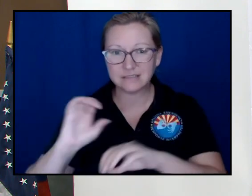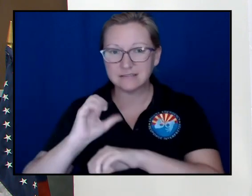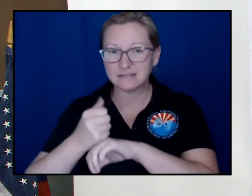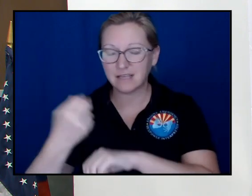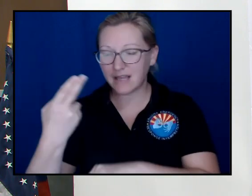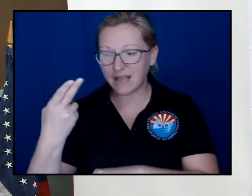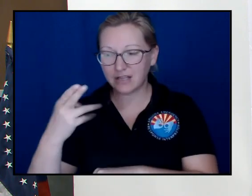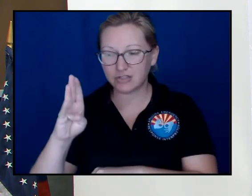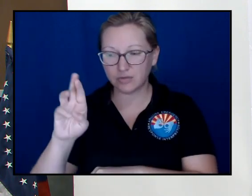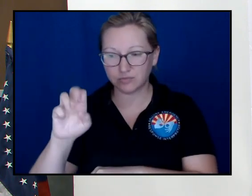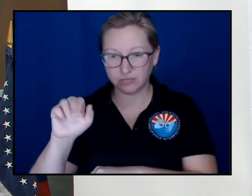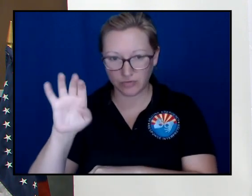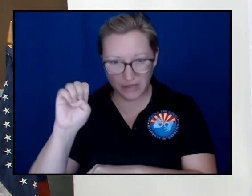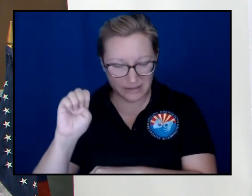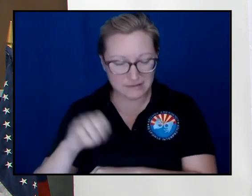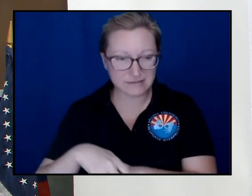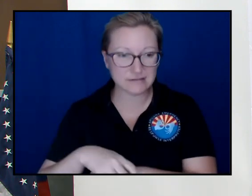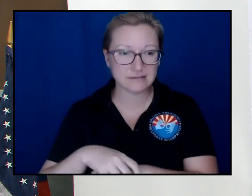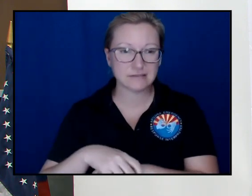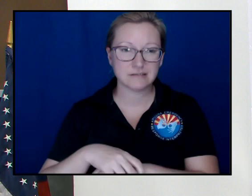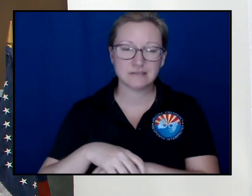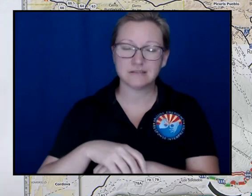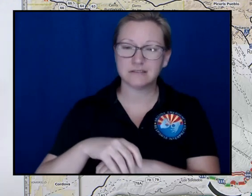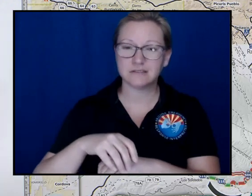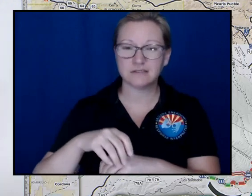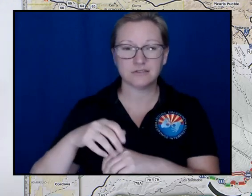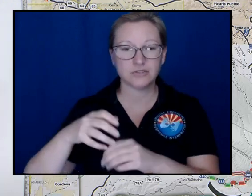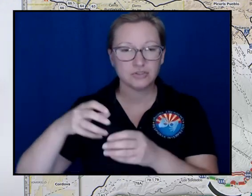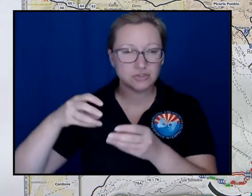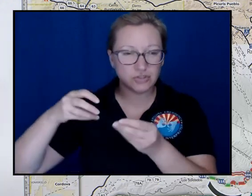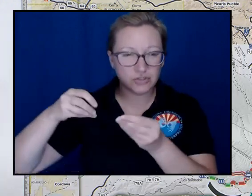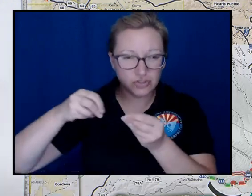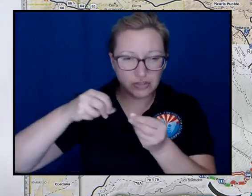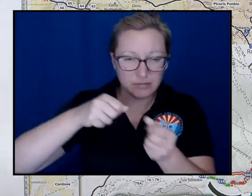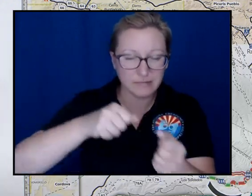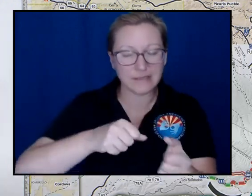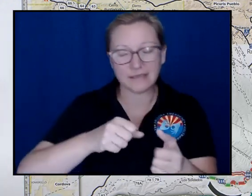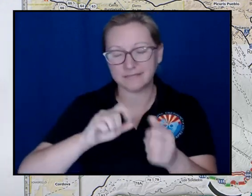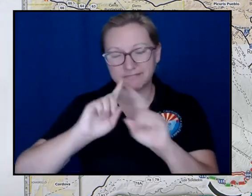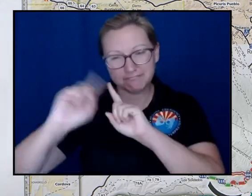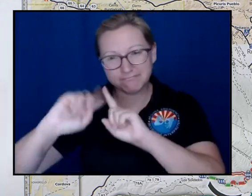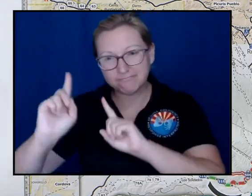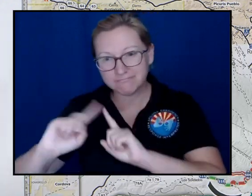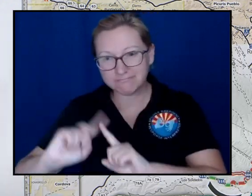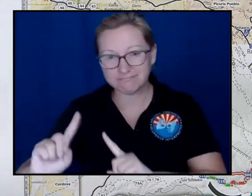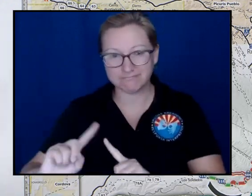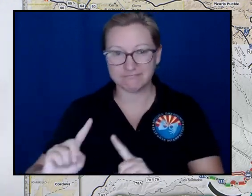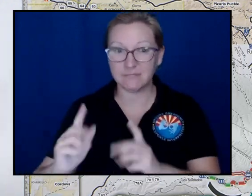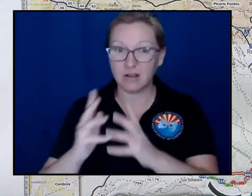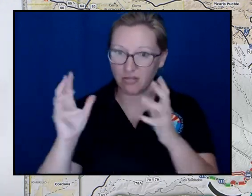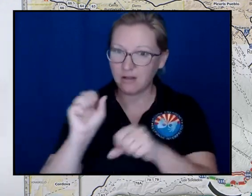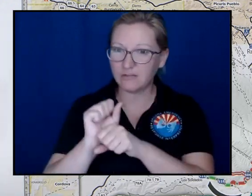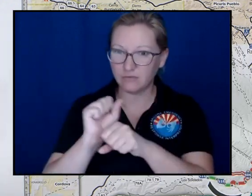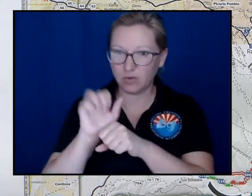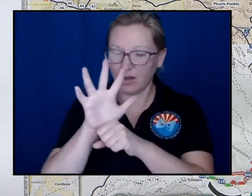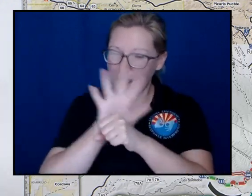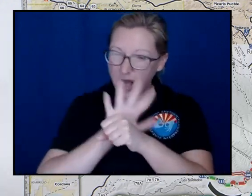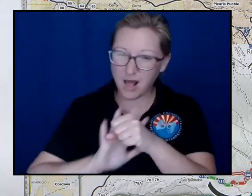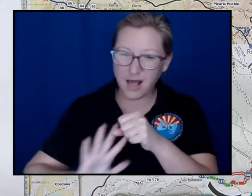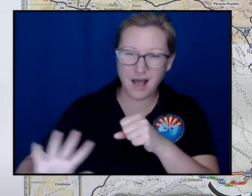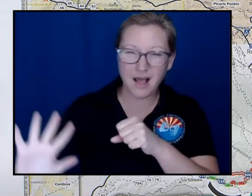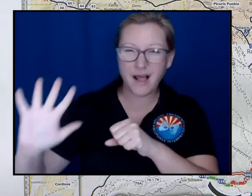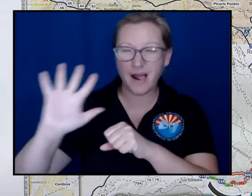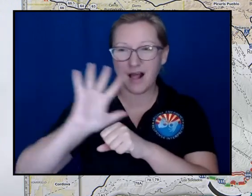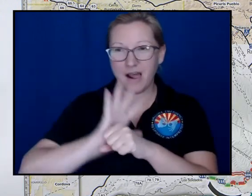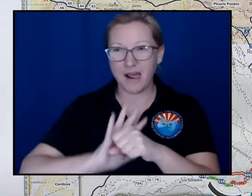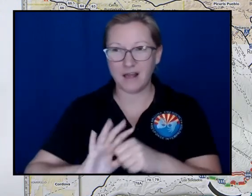chipping, and road maintenance. So they've been doing quite a bit in this whole area. And as we